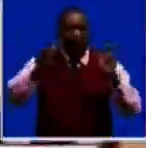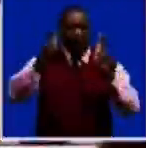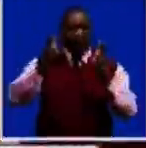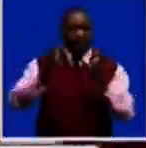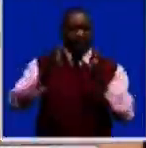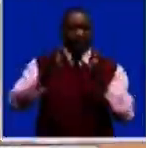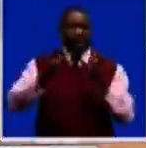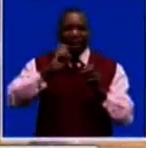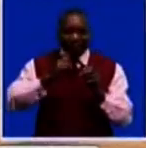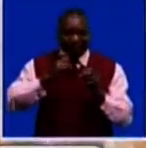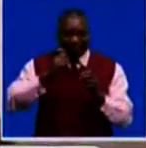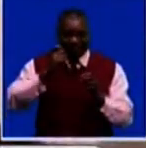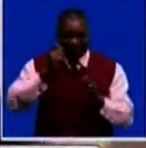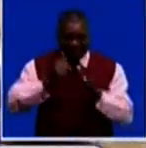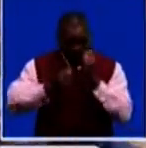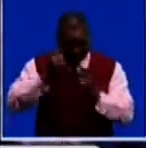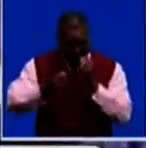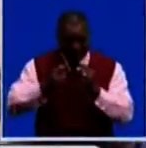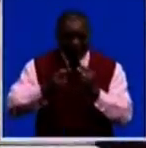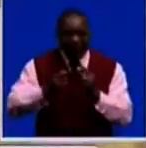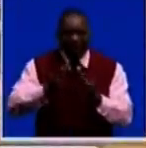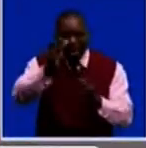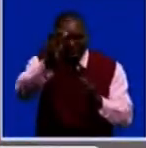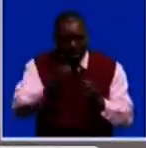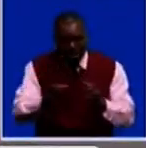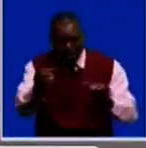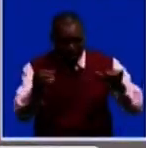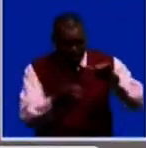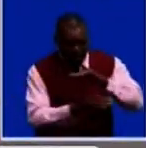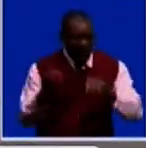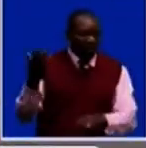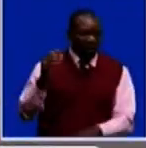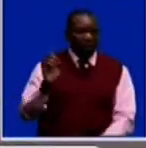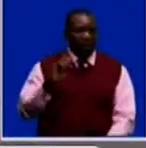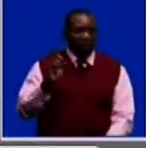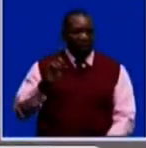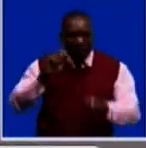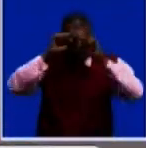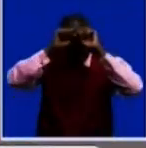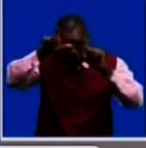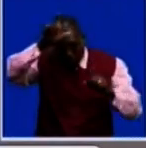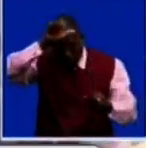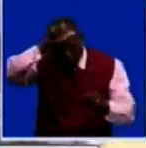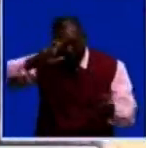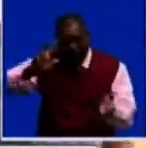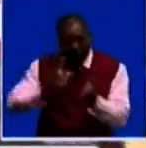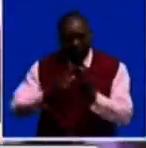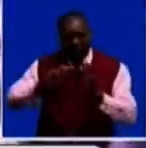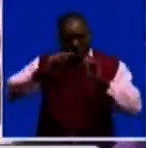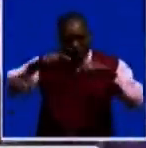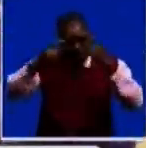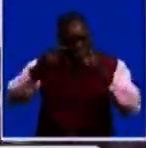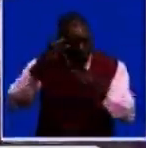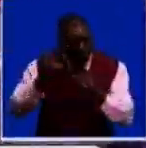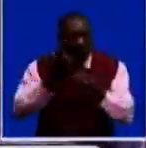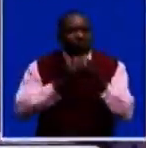Mile, Leaving No One Behind. Republican President Edgar Lungu has endorsed strides made towards achieving the